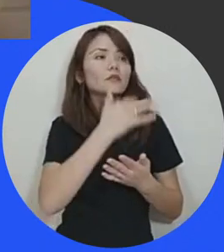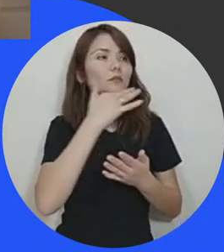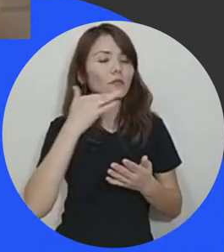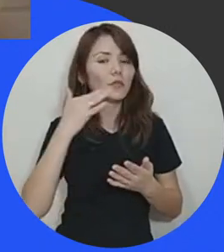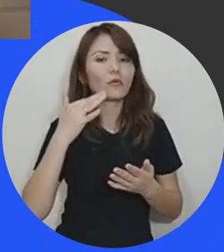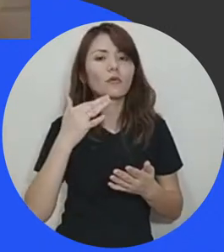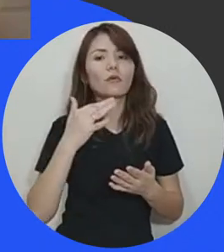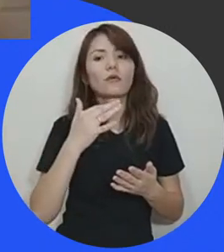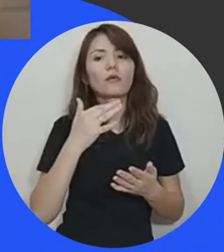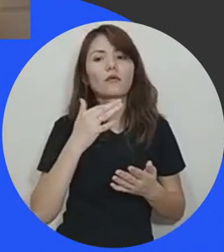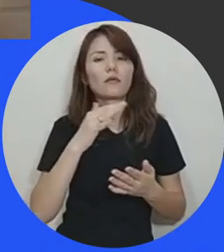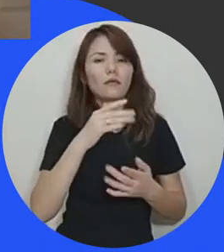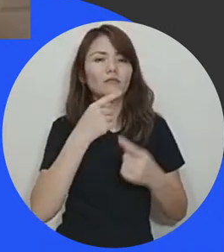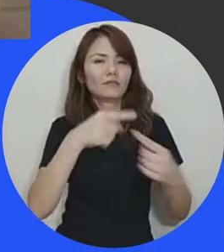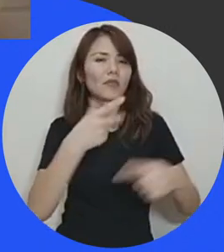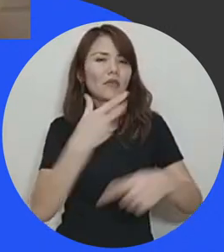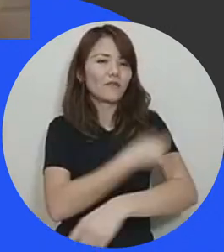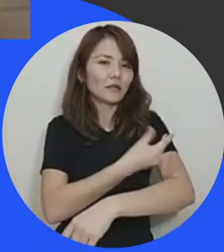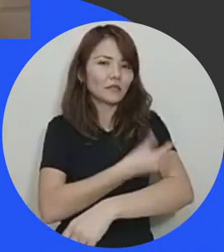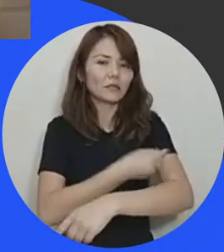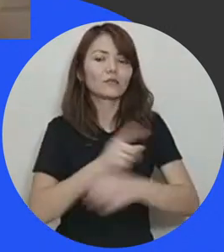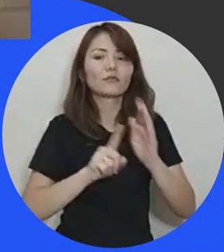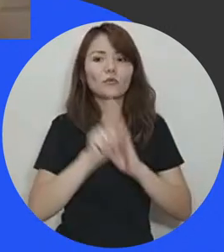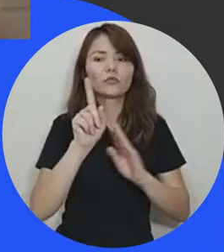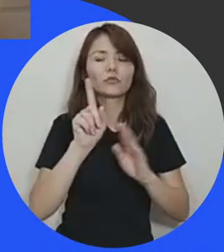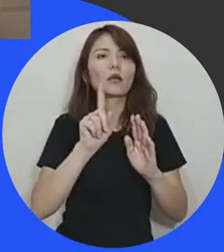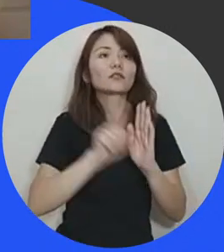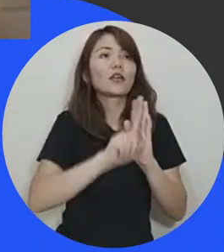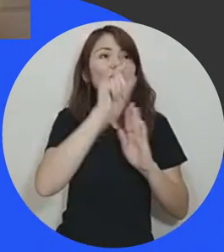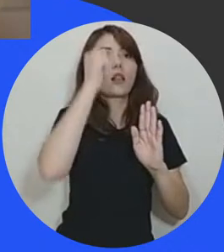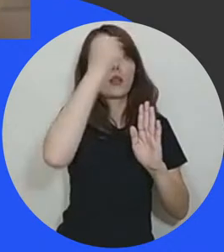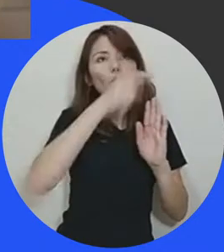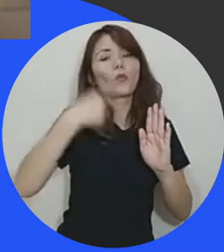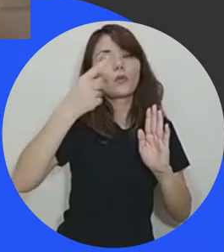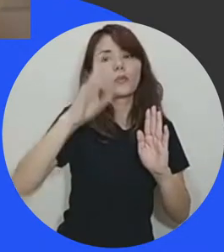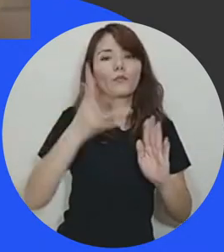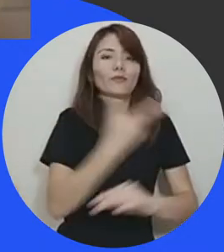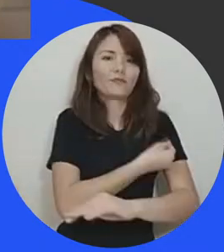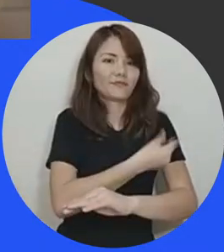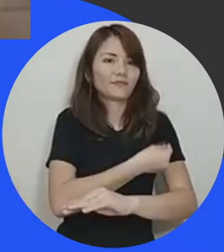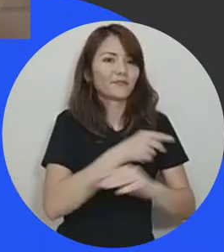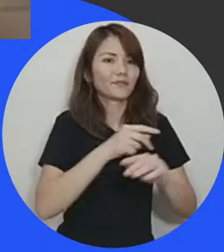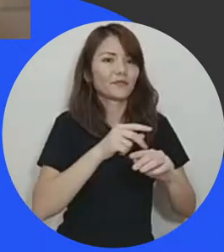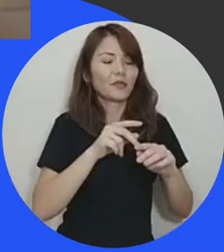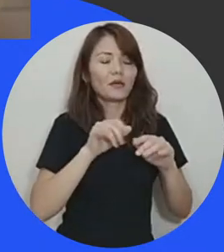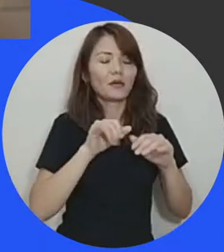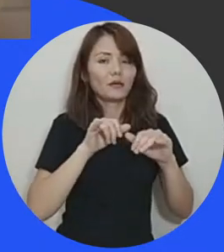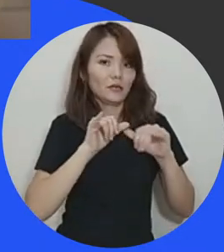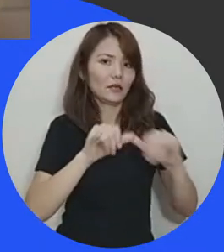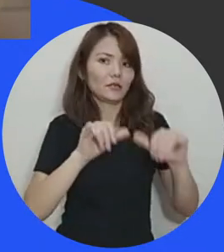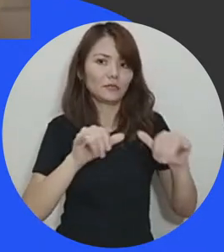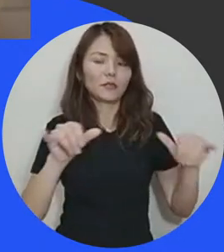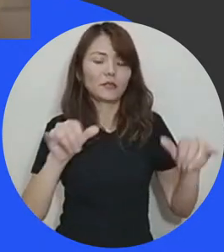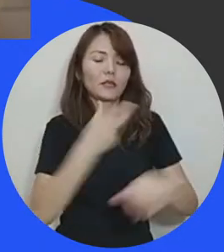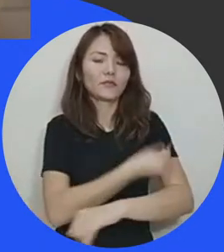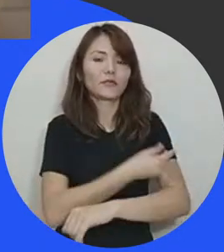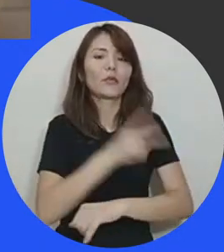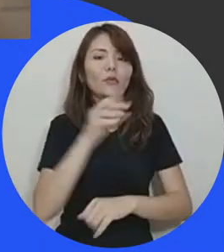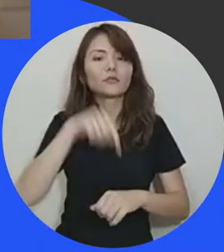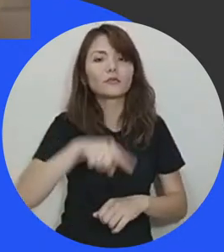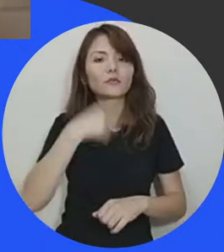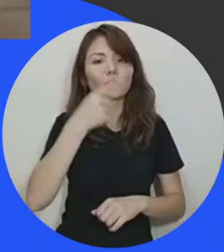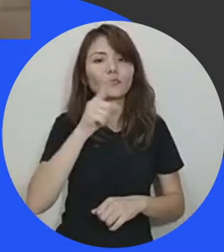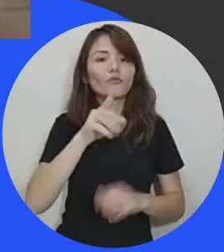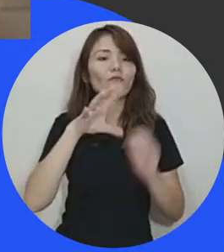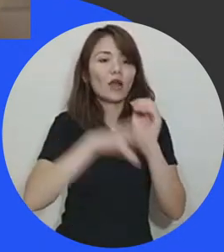year. But that hopefully means that, you know, sort of by the end of 2021, most countries